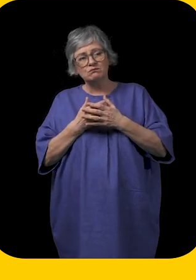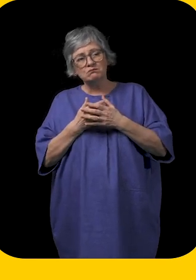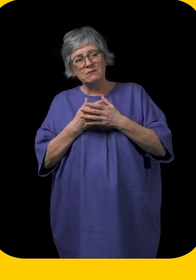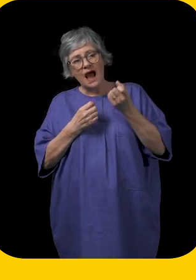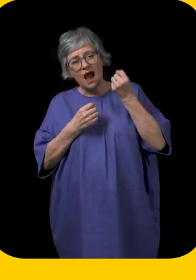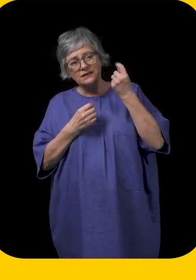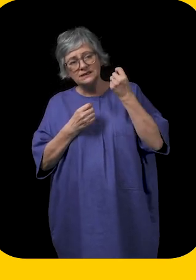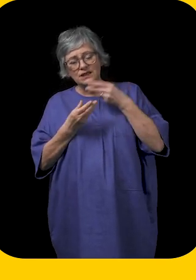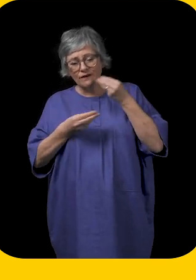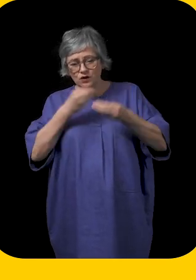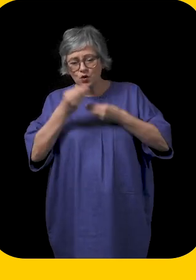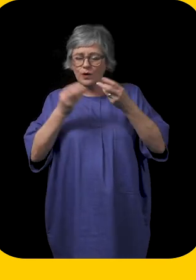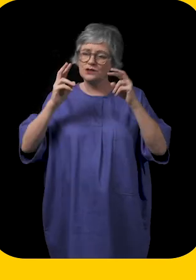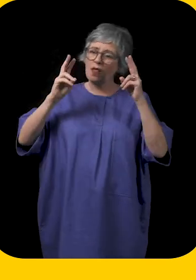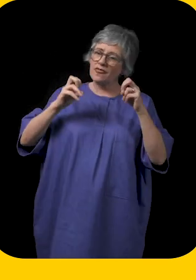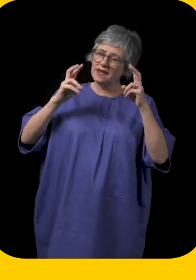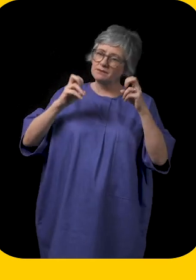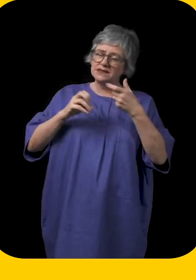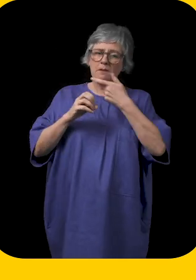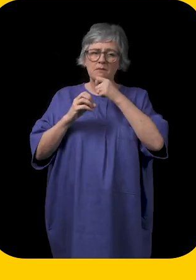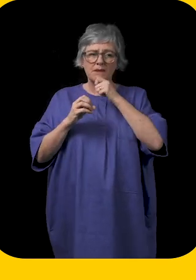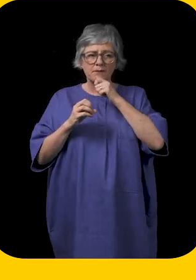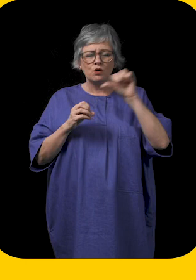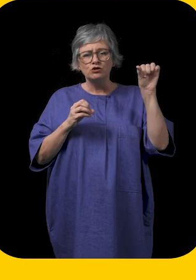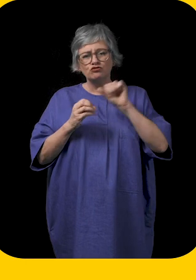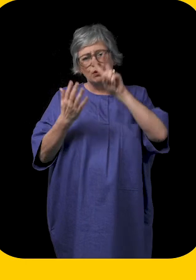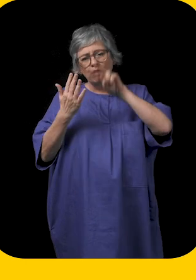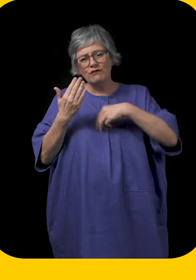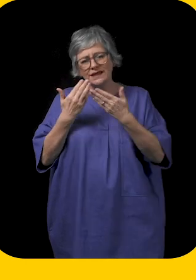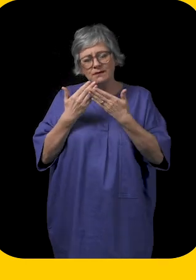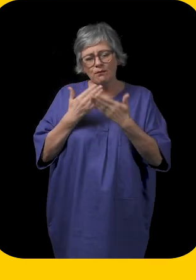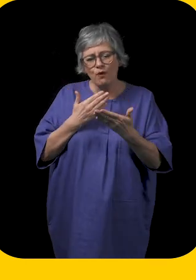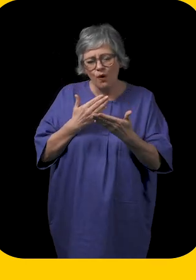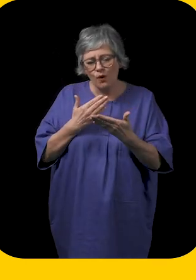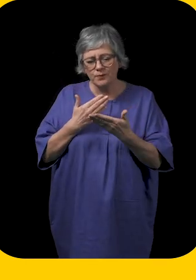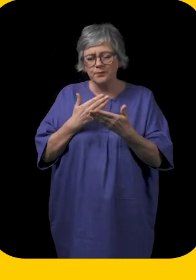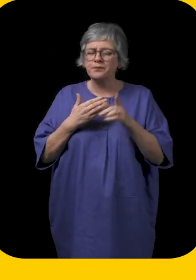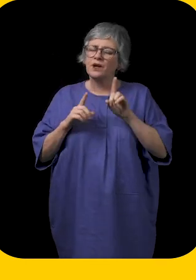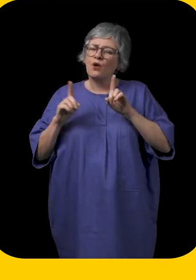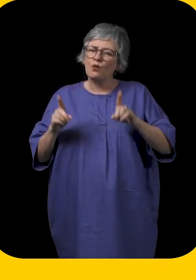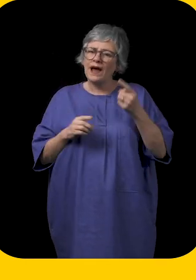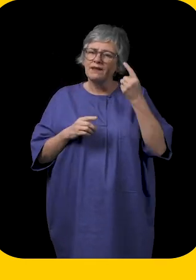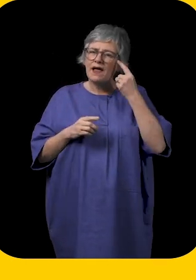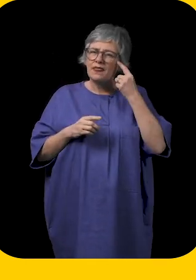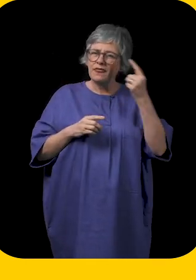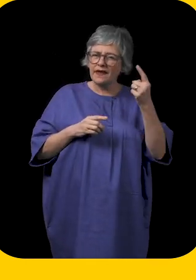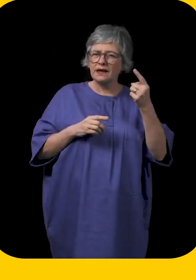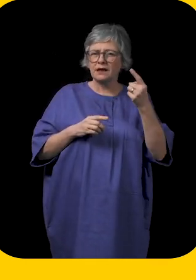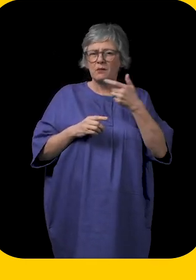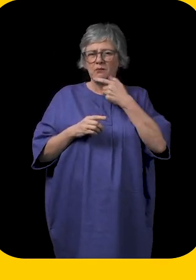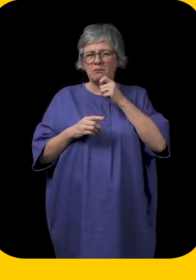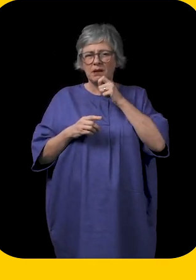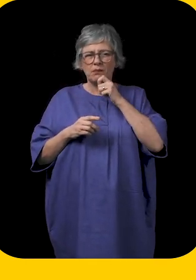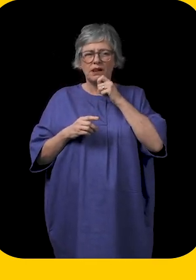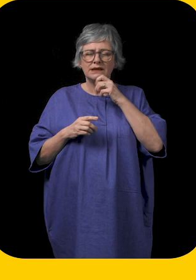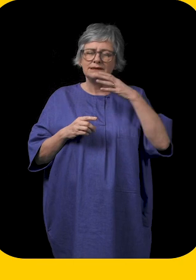do you have any ideas of stories or themes that people need to be reading more about?